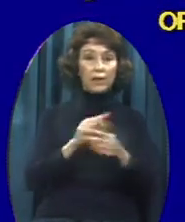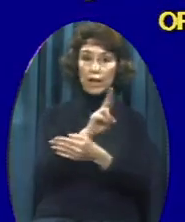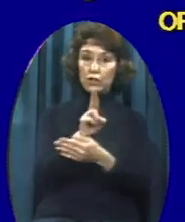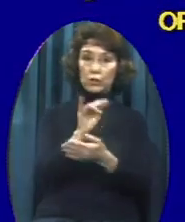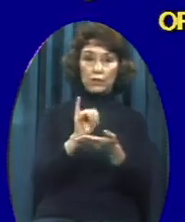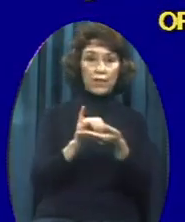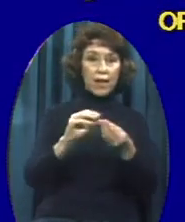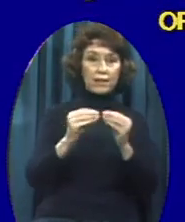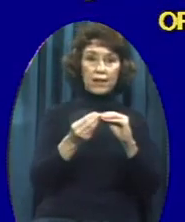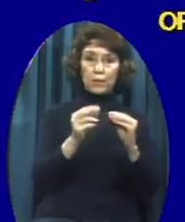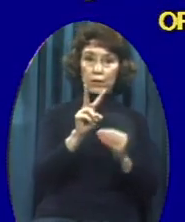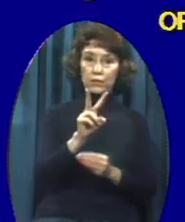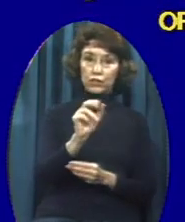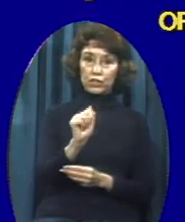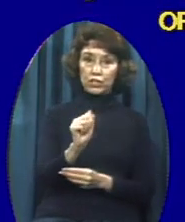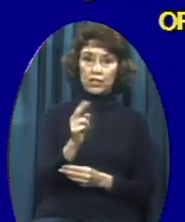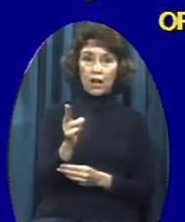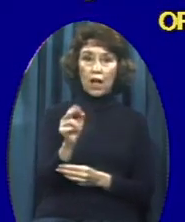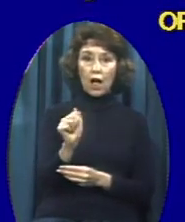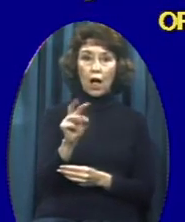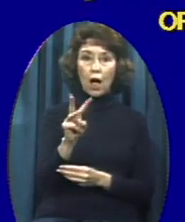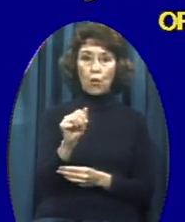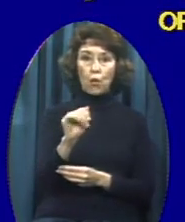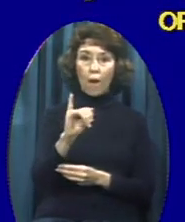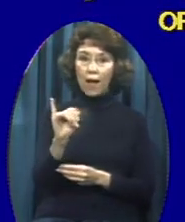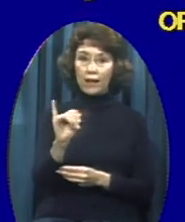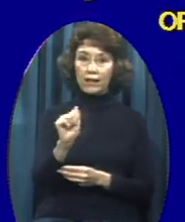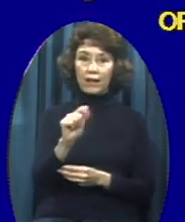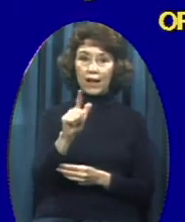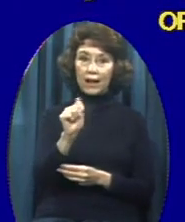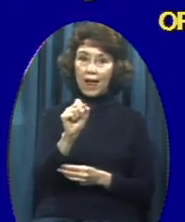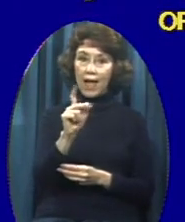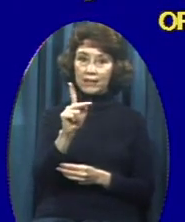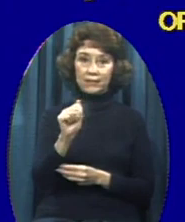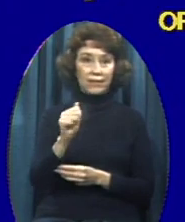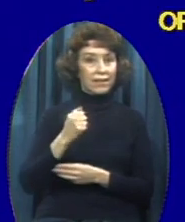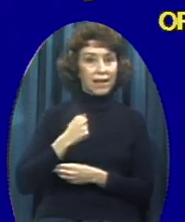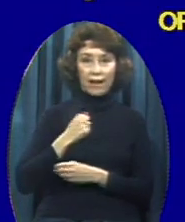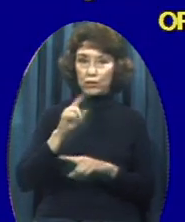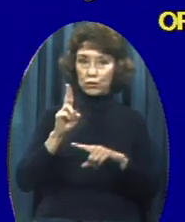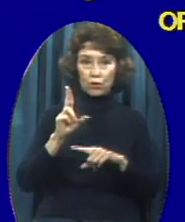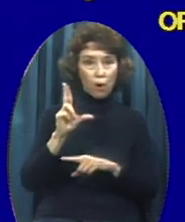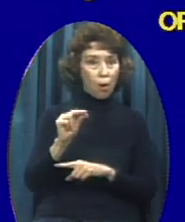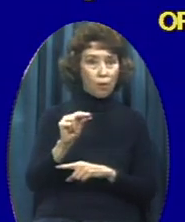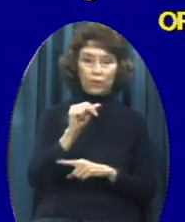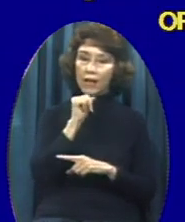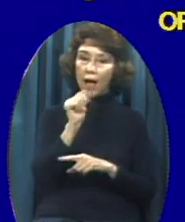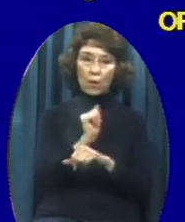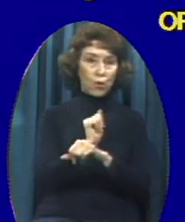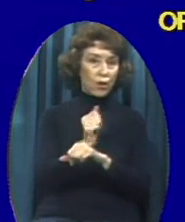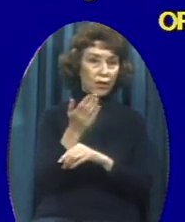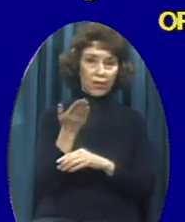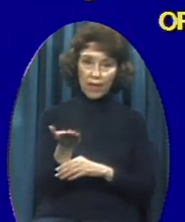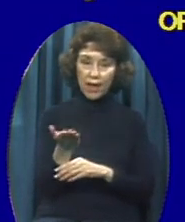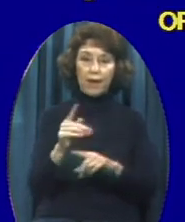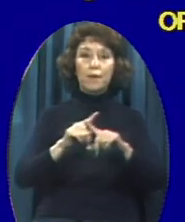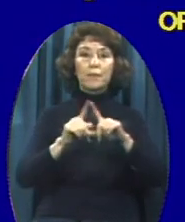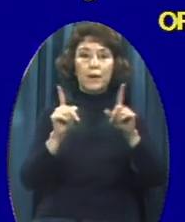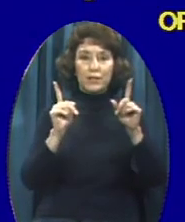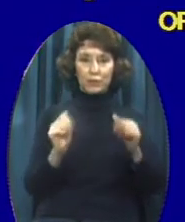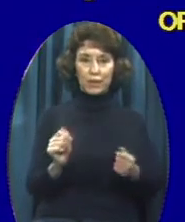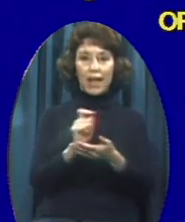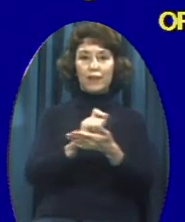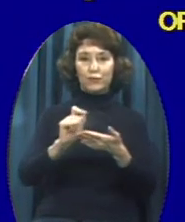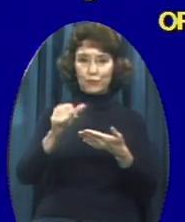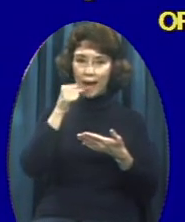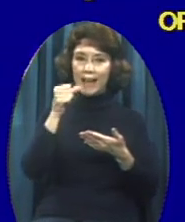me, Jerry Falwell, Lynchburg, Virginia, or in Canada, Box 505, Richmond Hill, Ontario, to get the